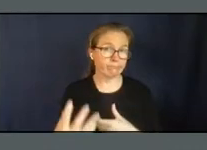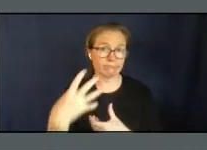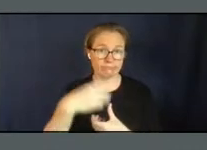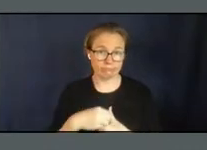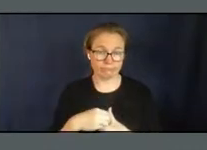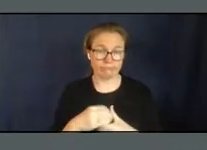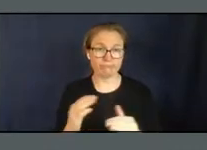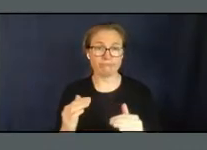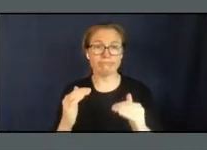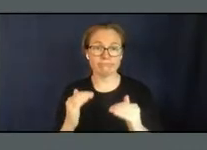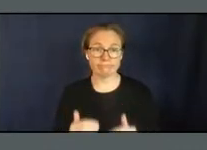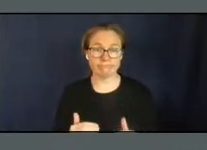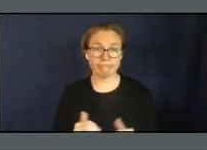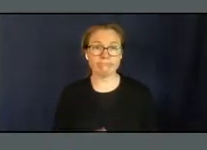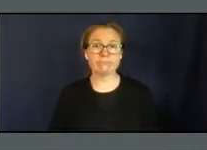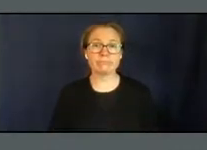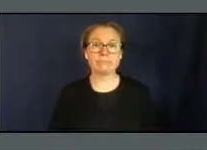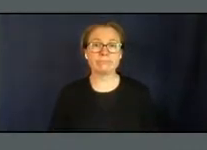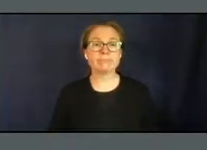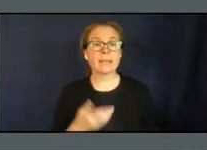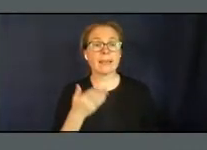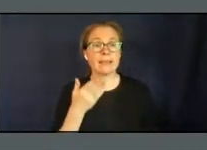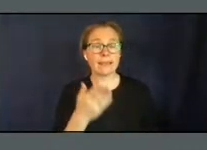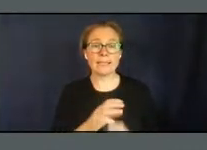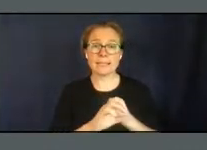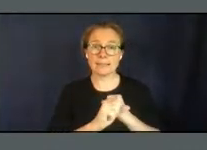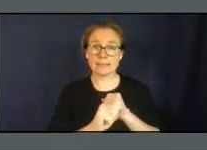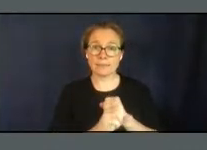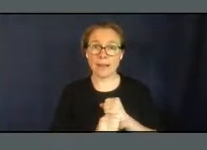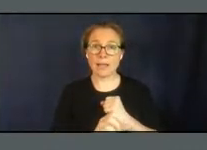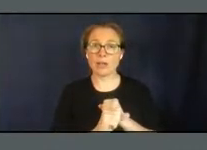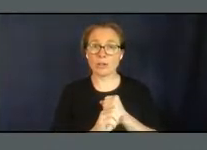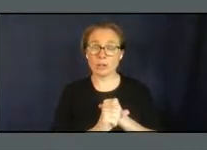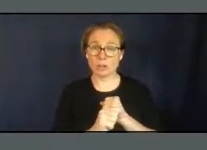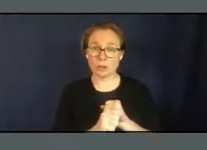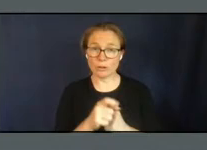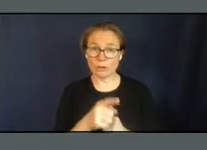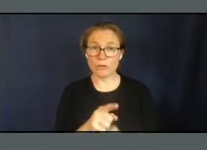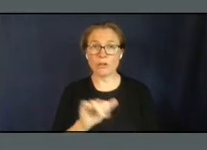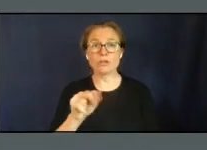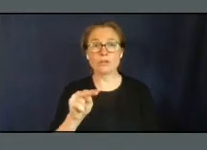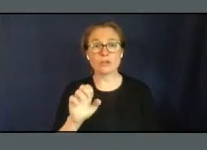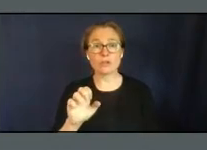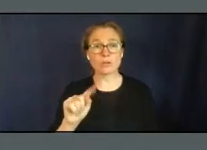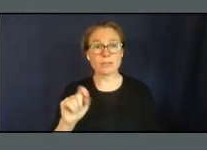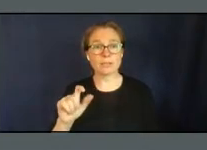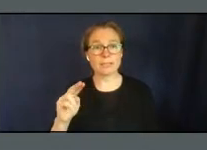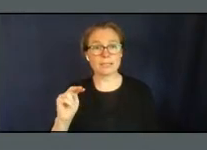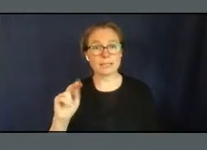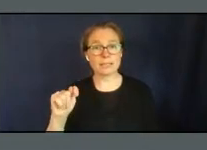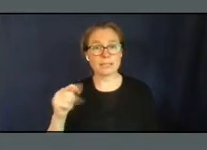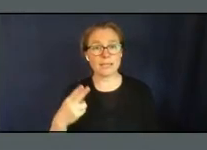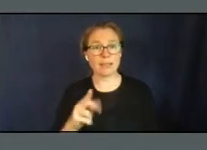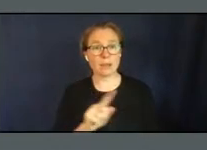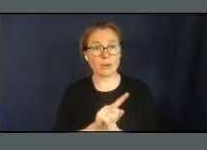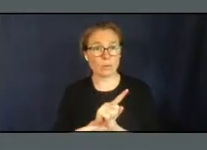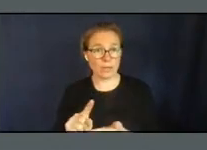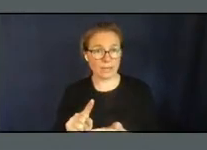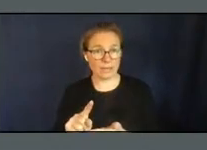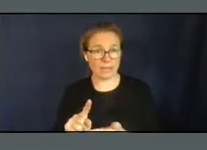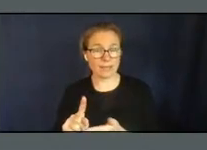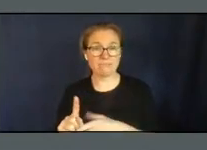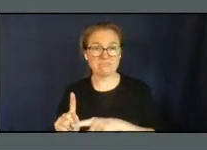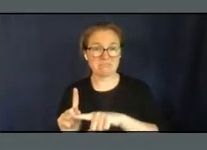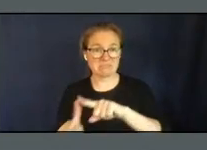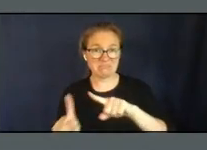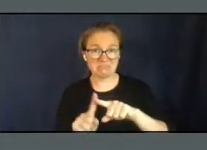This is a flyer from the OHSU Juneteenth week. It was a Sankofa series. See a